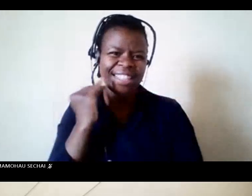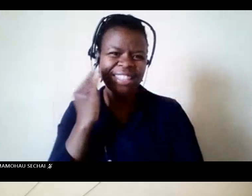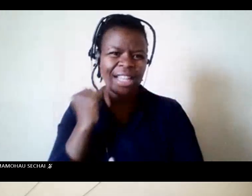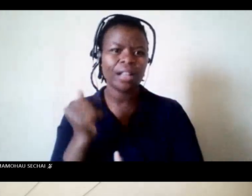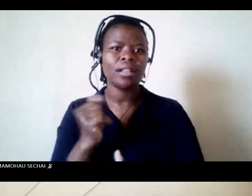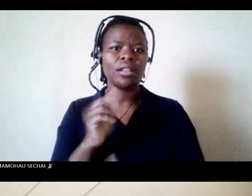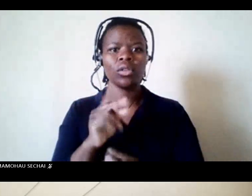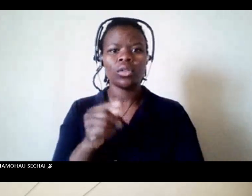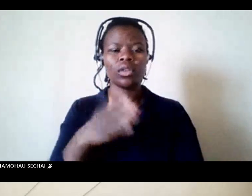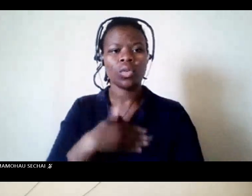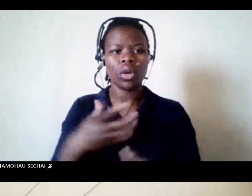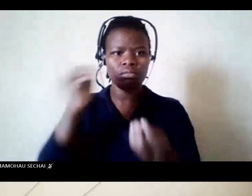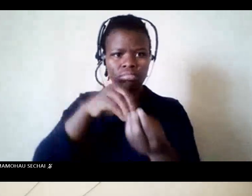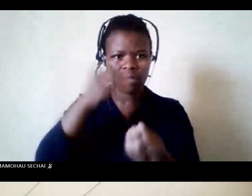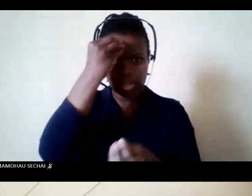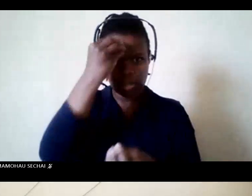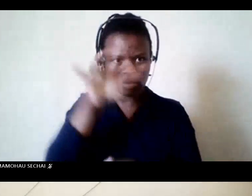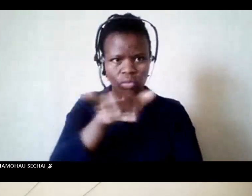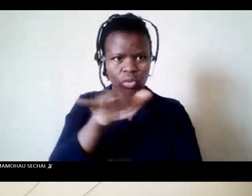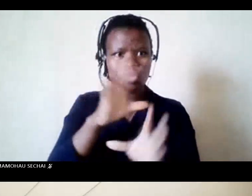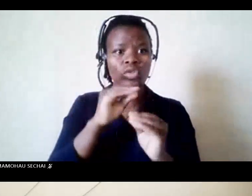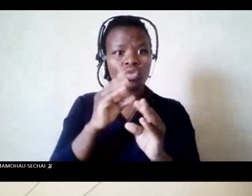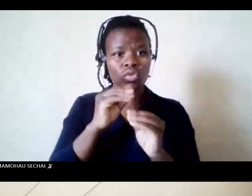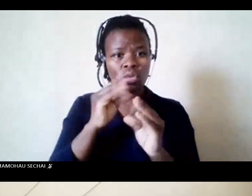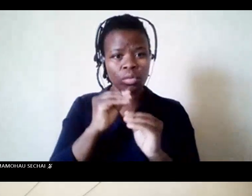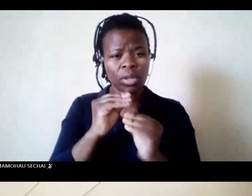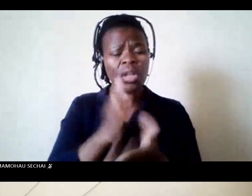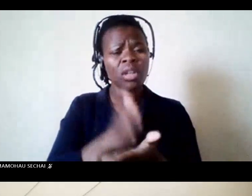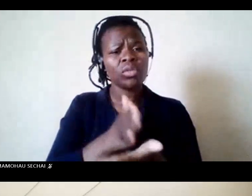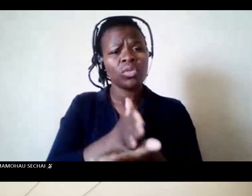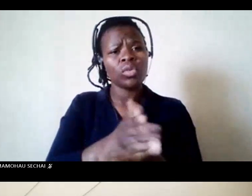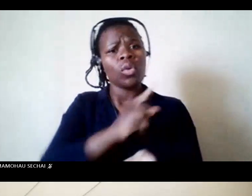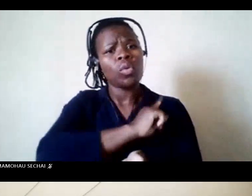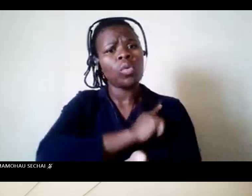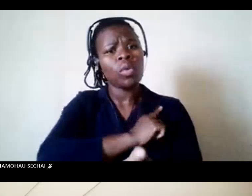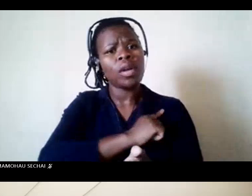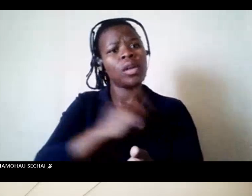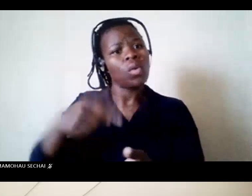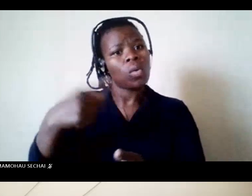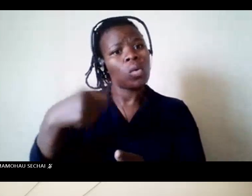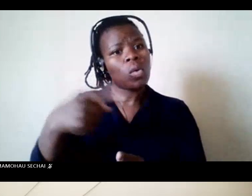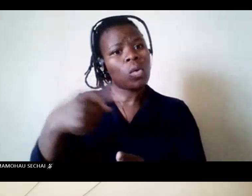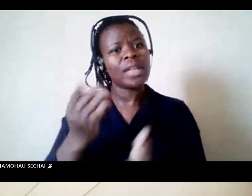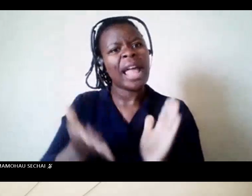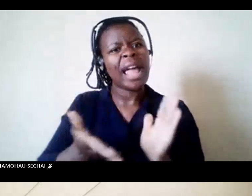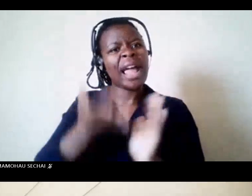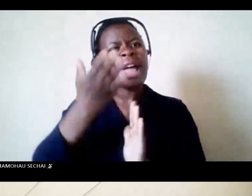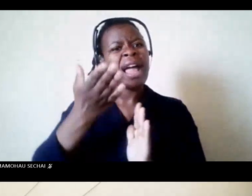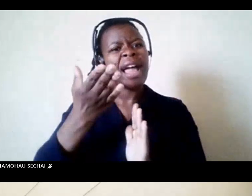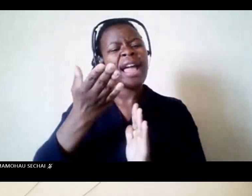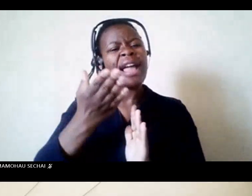to what you said. What you said really high, because there's usually a high degree of isolation in those